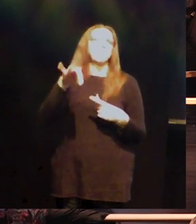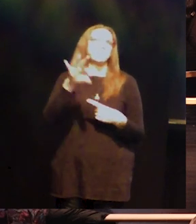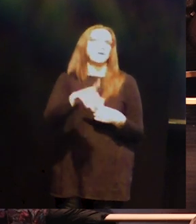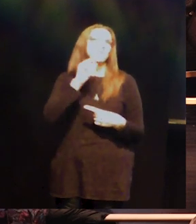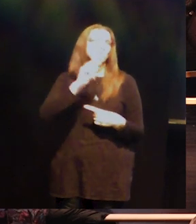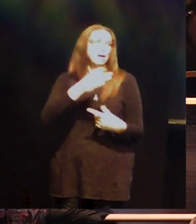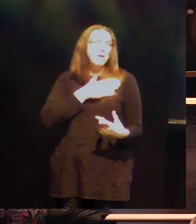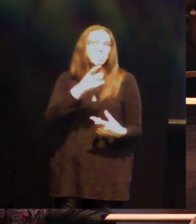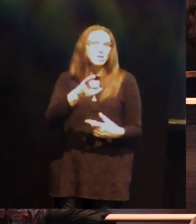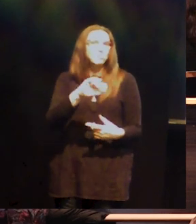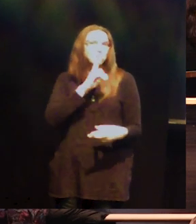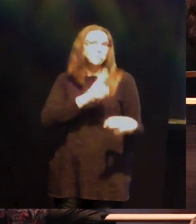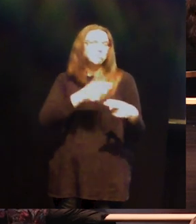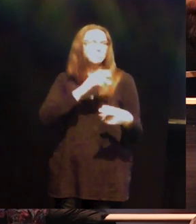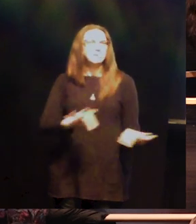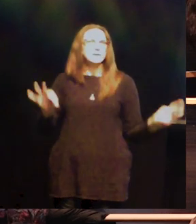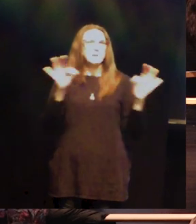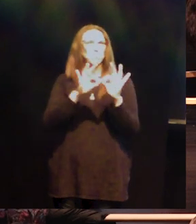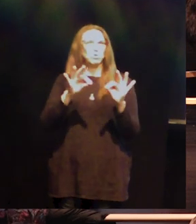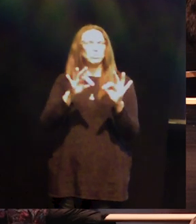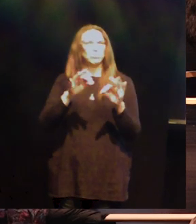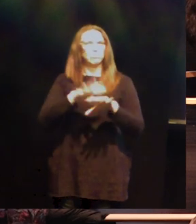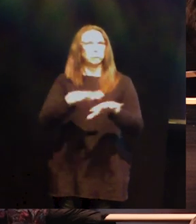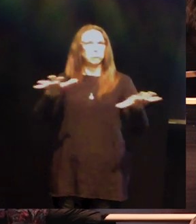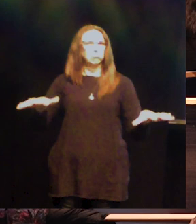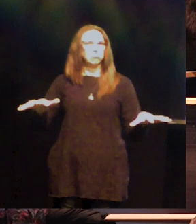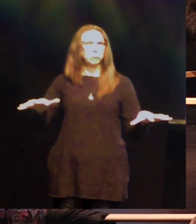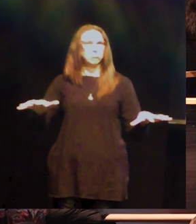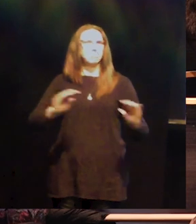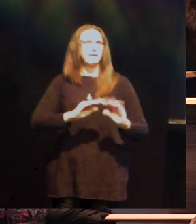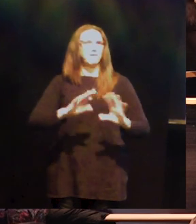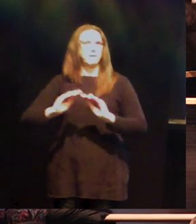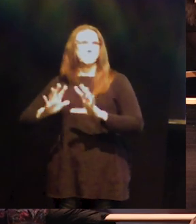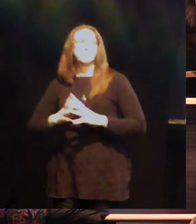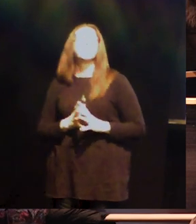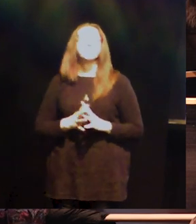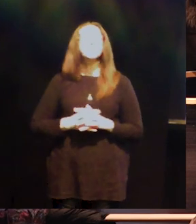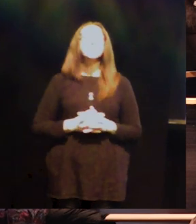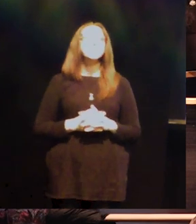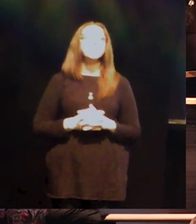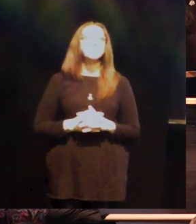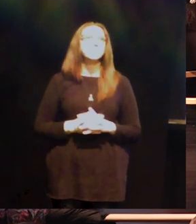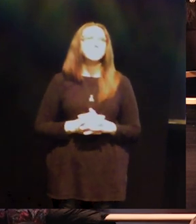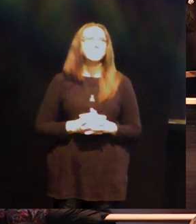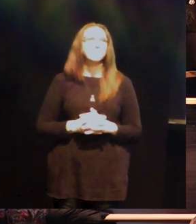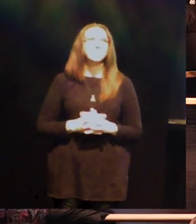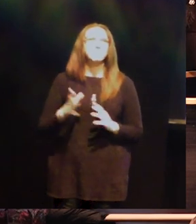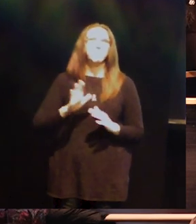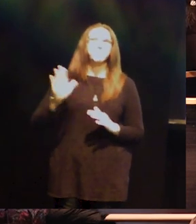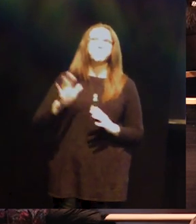brought that up, because I do think it's important to make that distinction, you know? So, sorry. Mm-hmm. Questions?